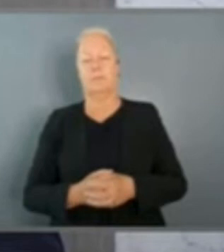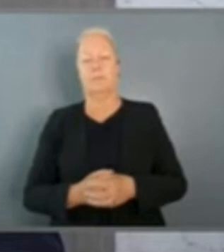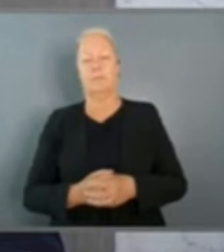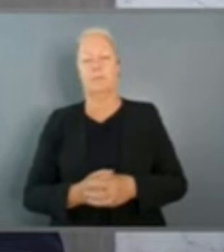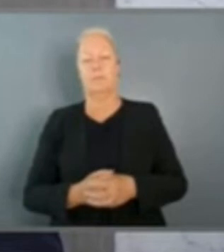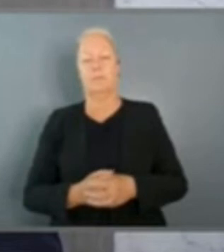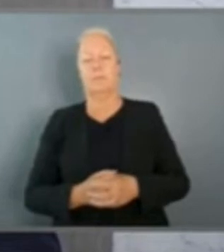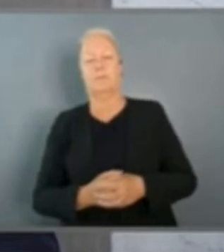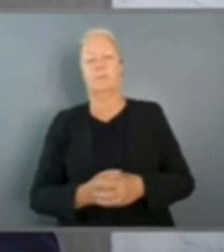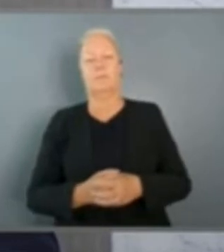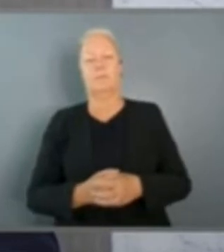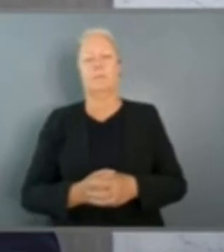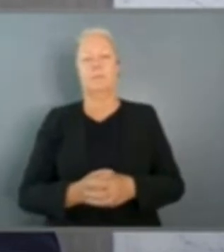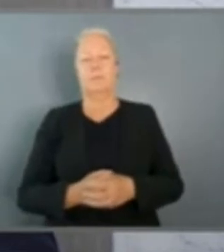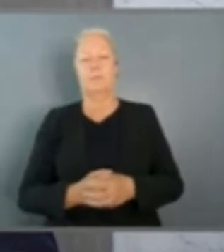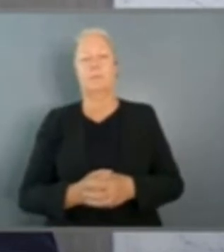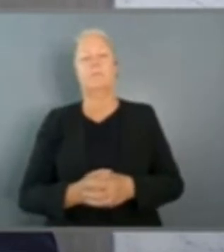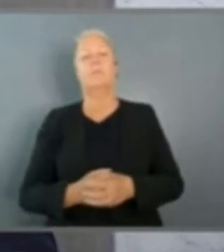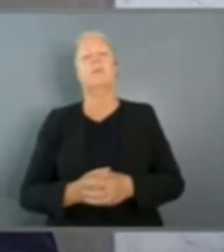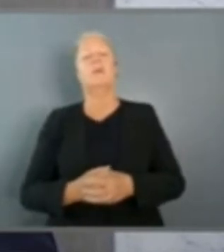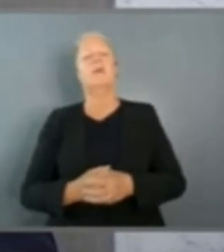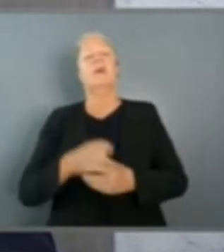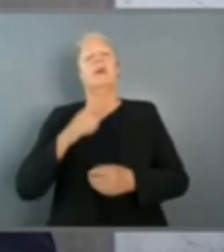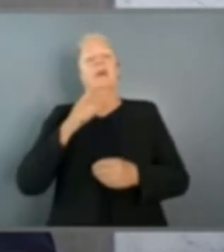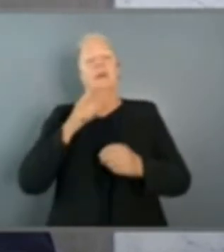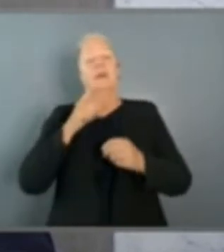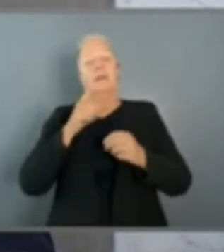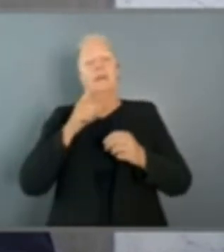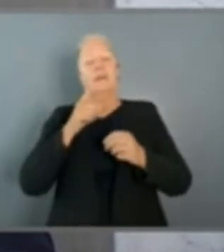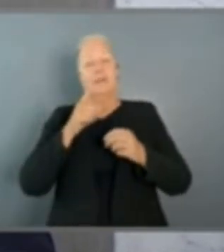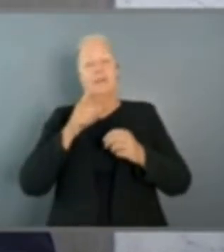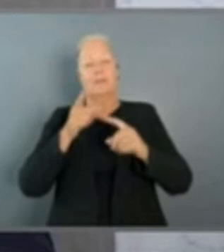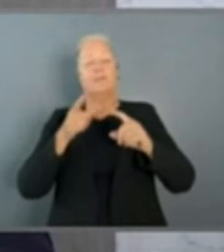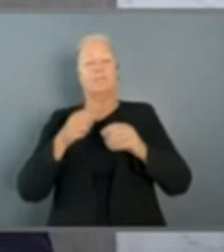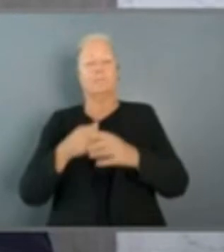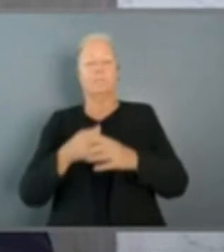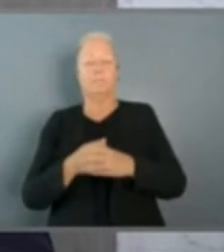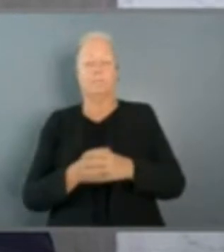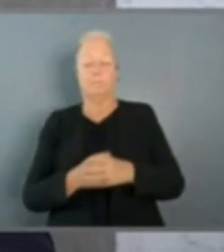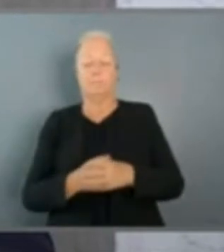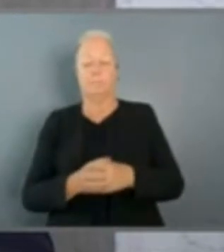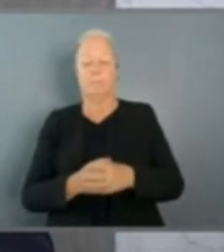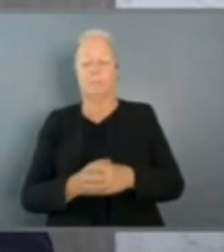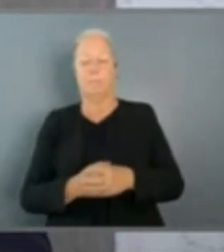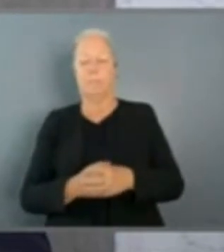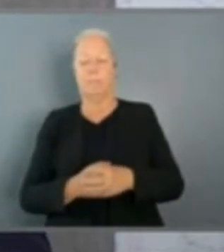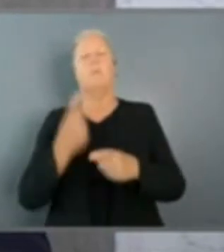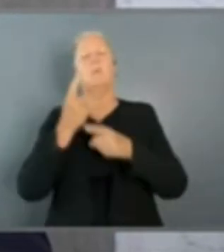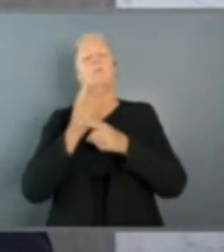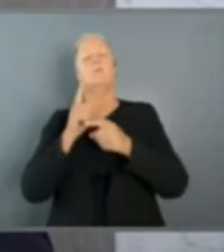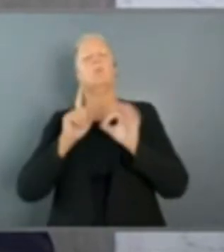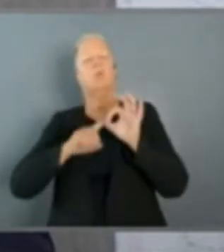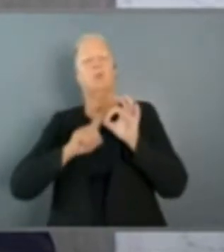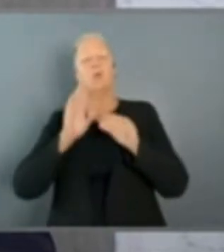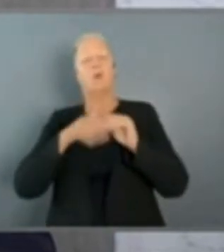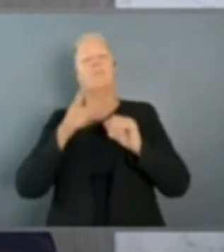response? And secondly, PNG shares a land border with Papua, which obviously has very strong transport links to the islands of Indonesia, a very populous